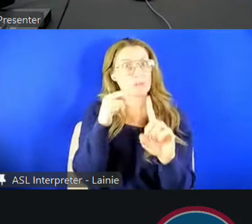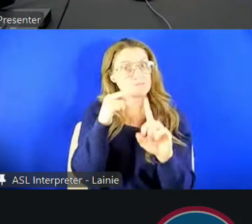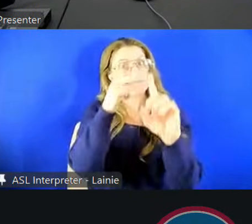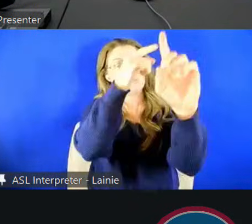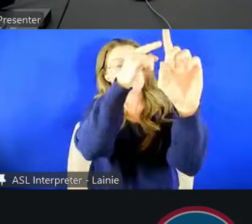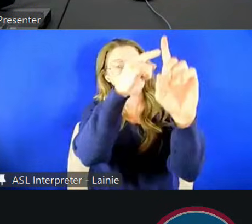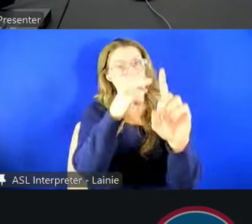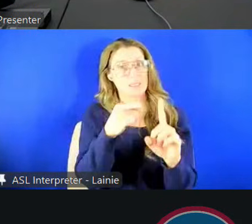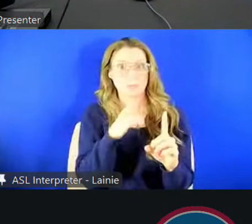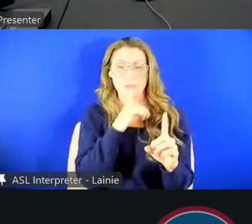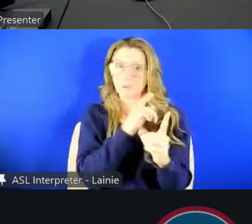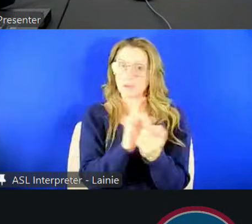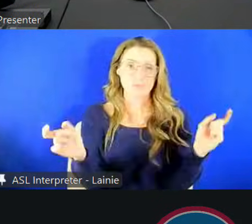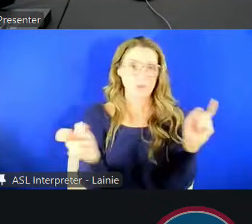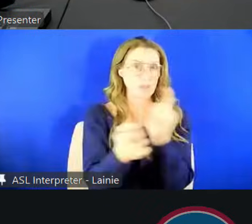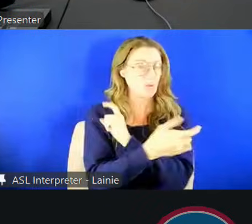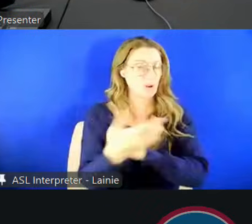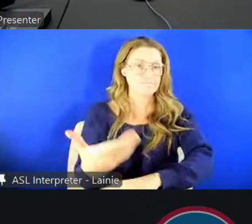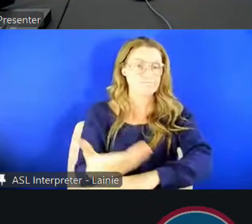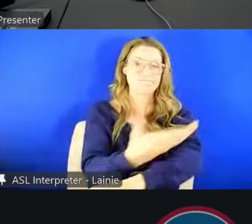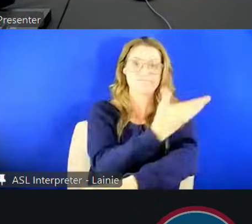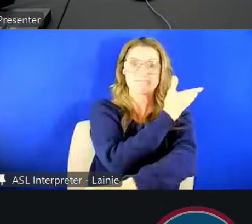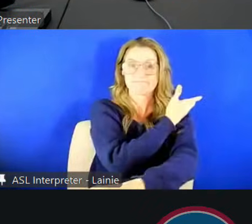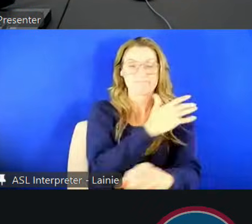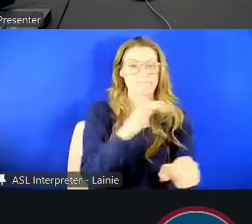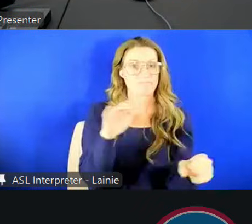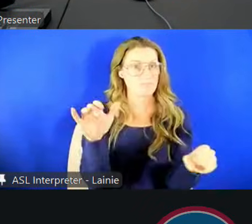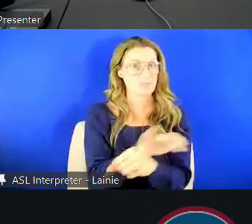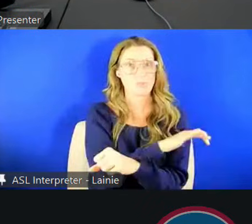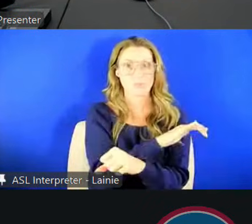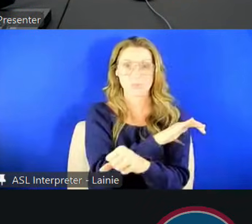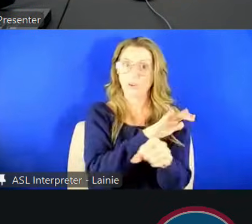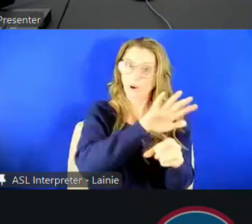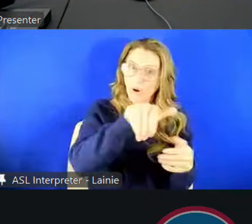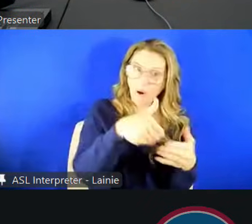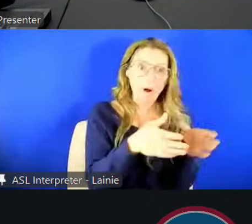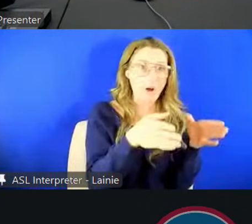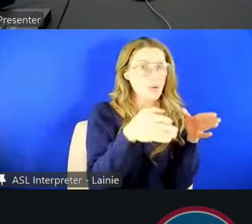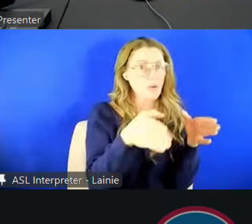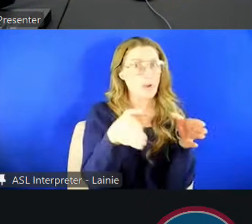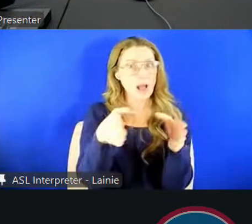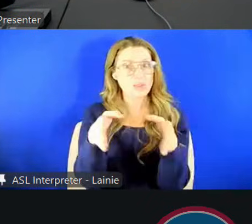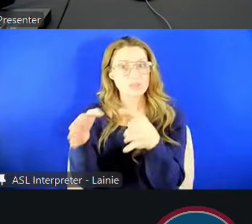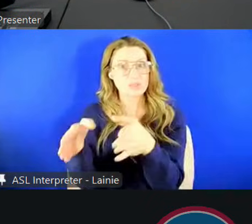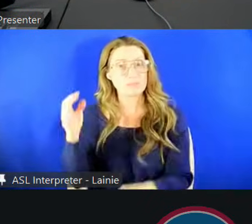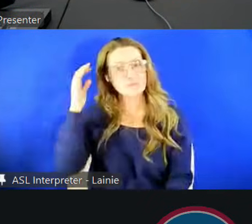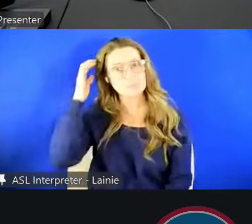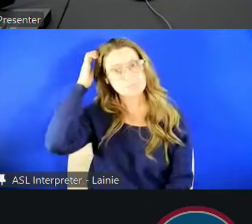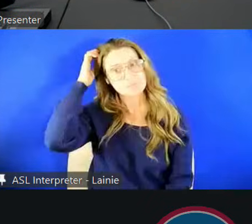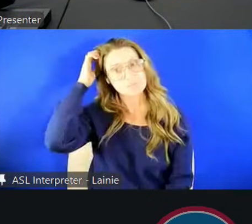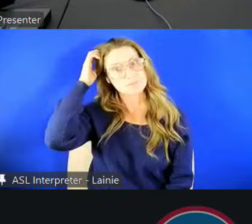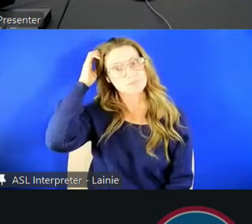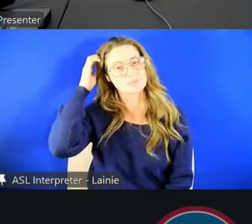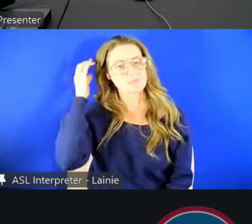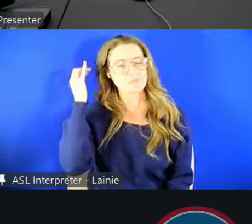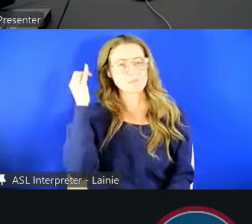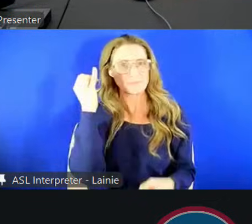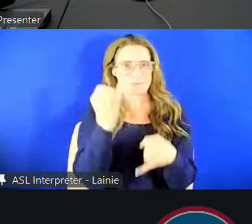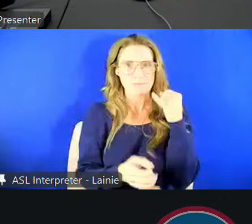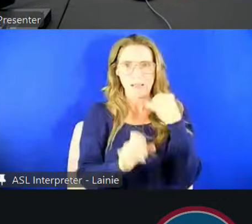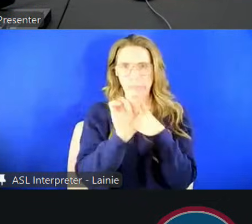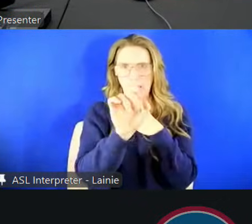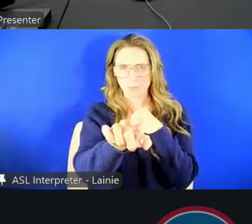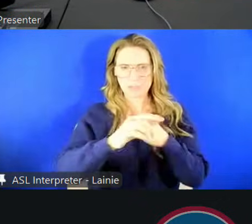something transformative, you know, along the entire extent of all of the routes as much as possible. Thanks. And then my last one, promise,